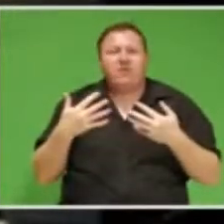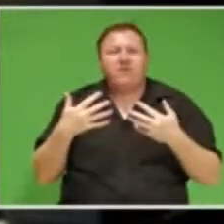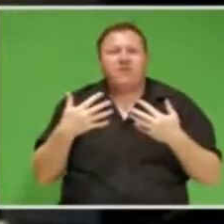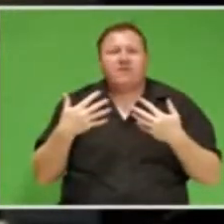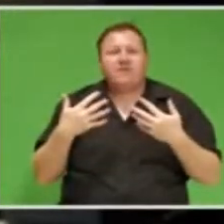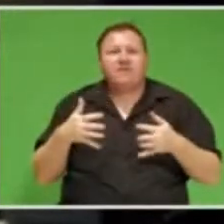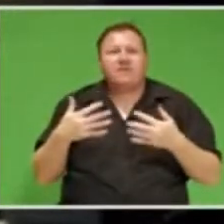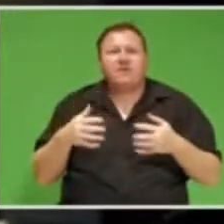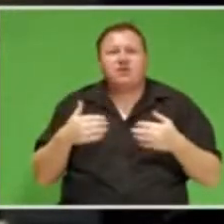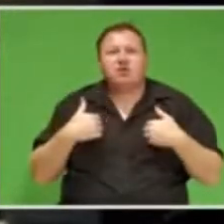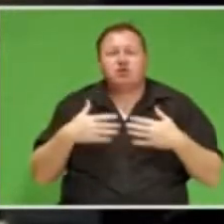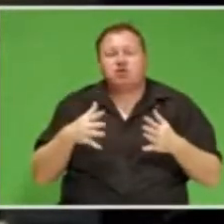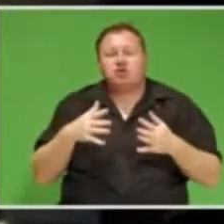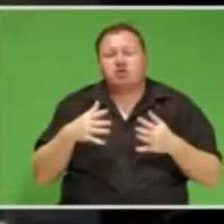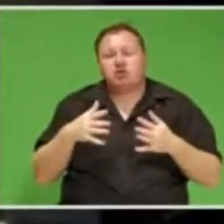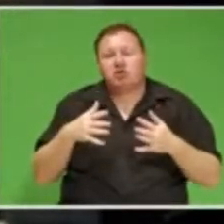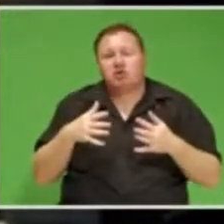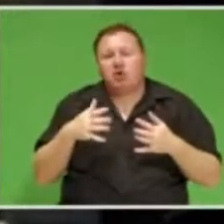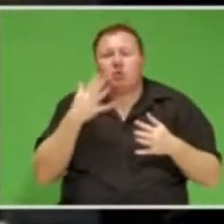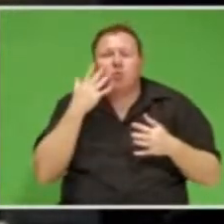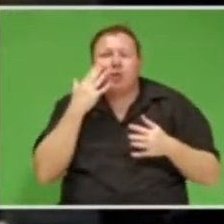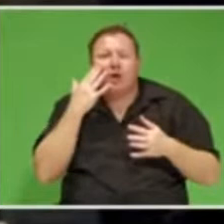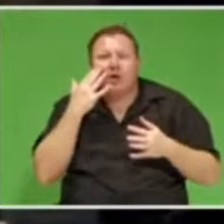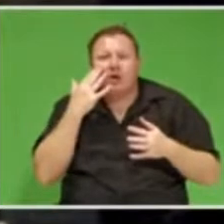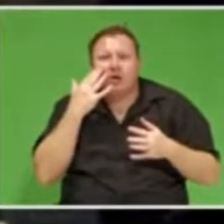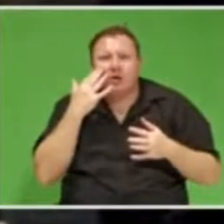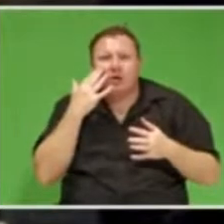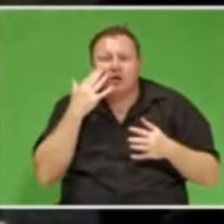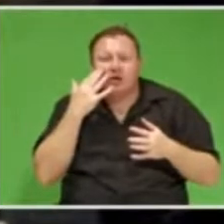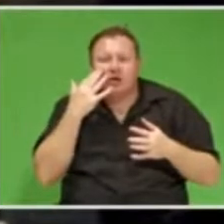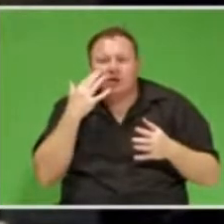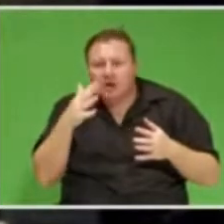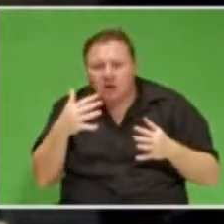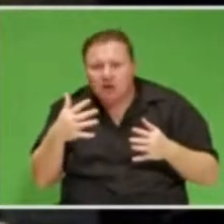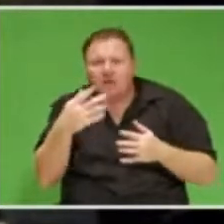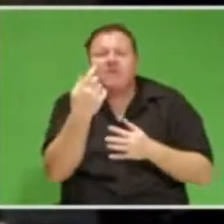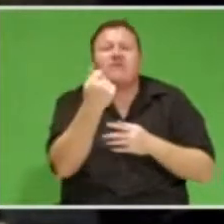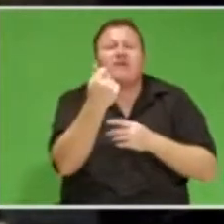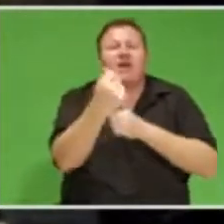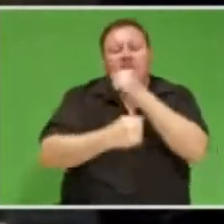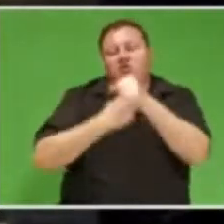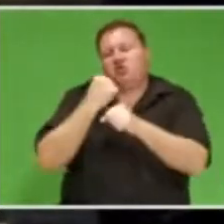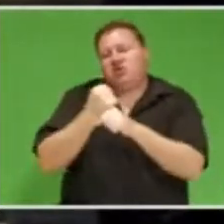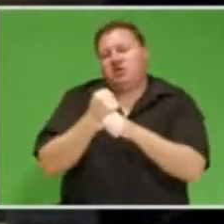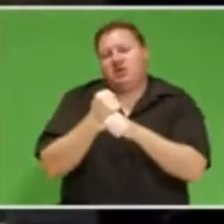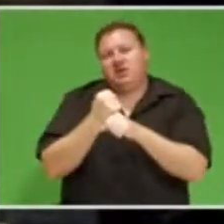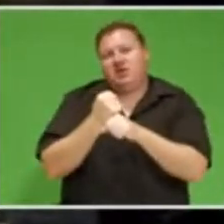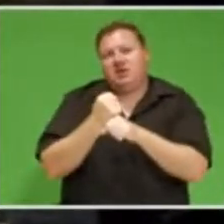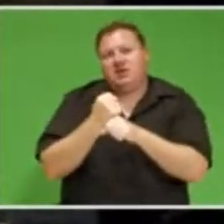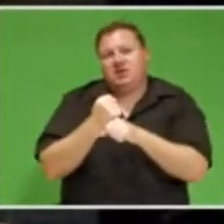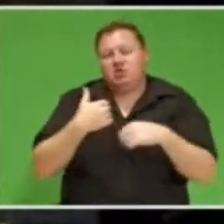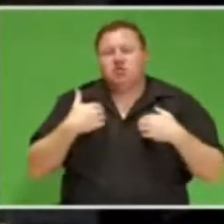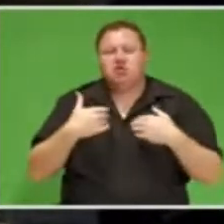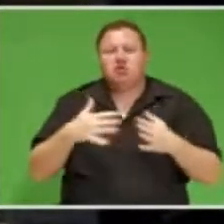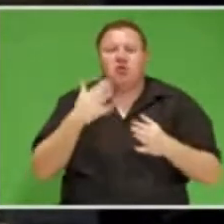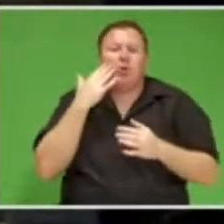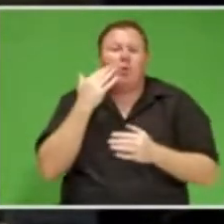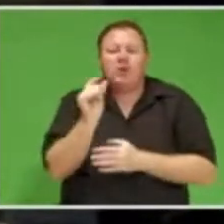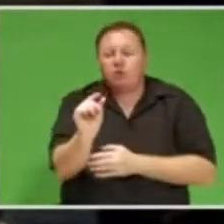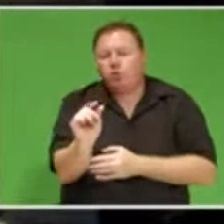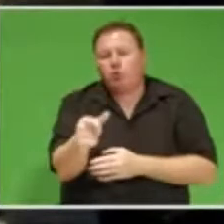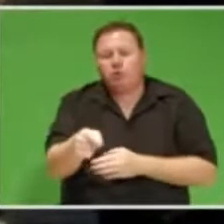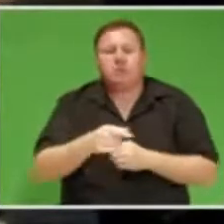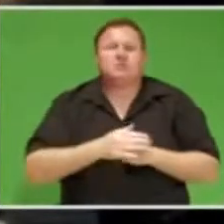this year, the very coming financial year, which starts this very year. Now,